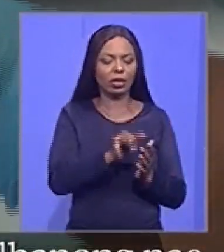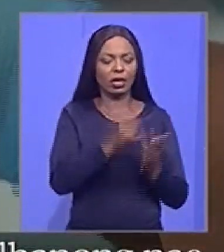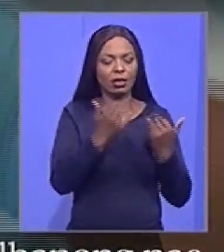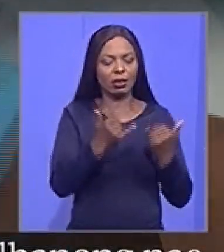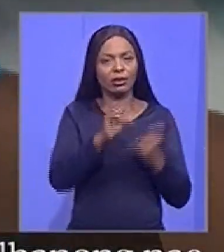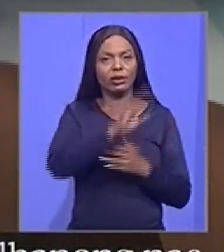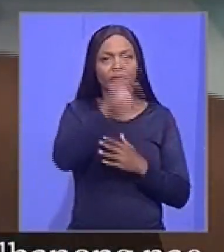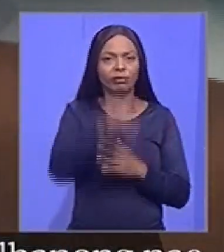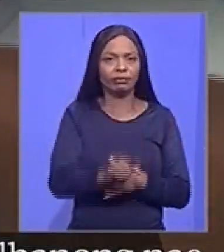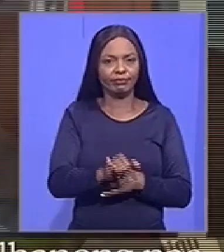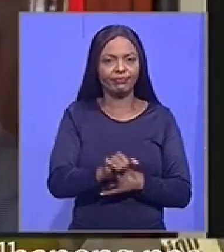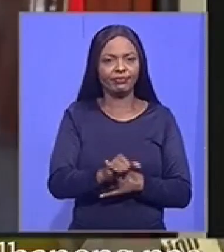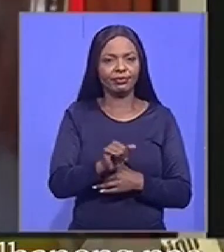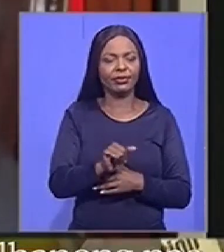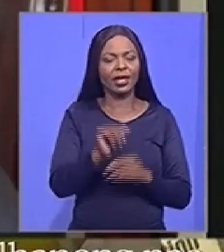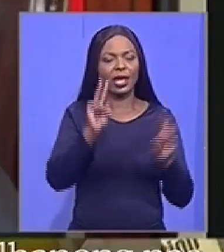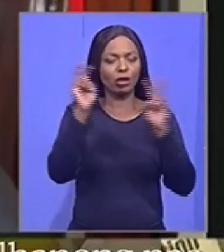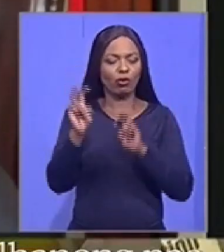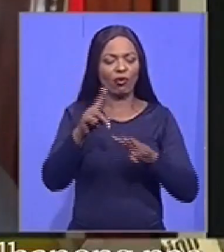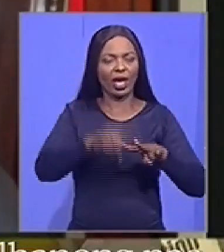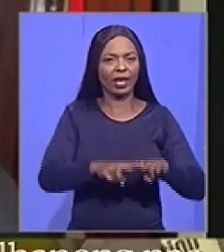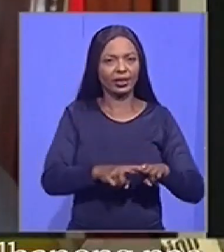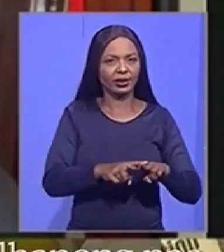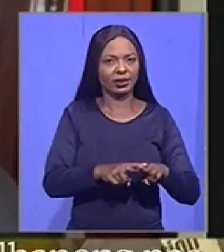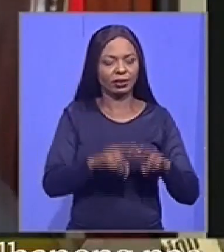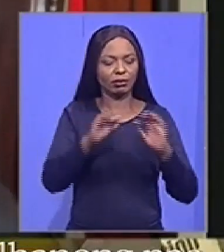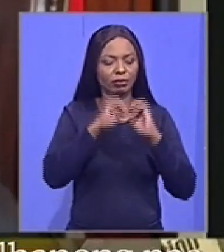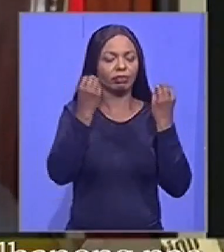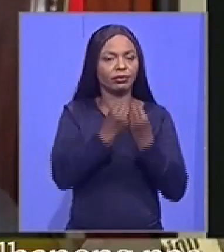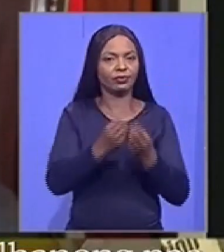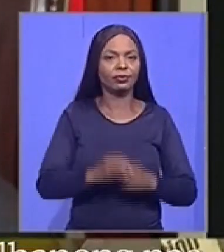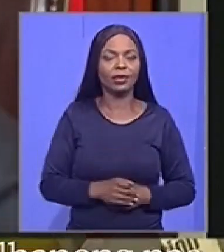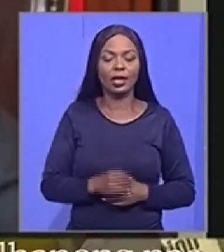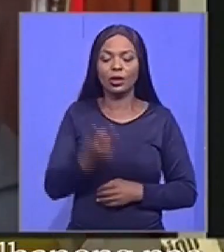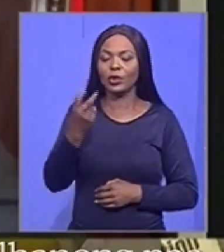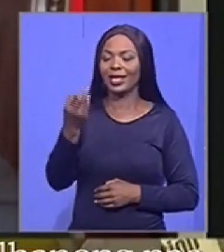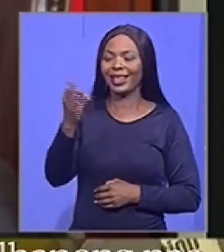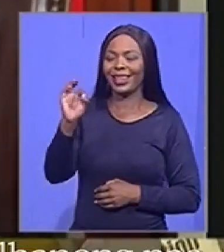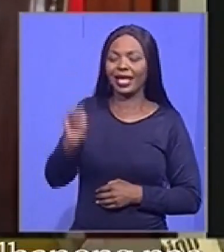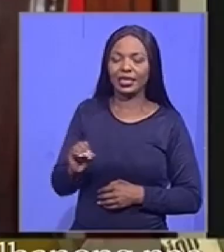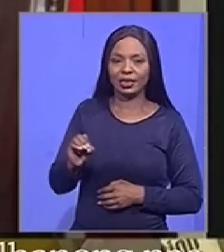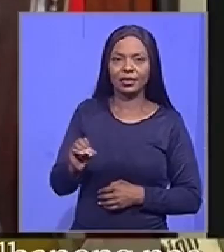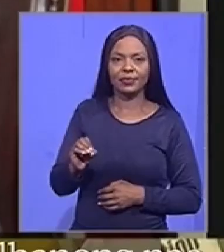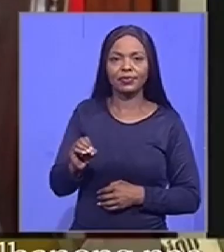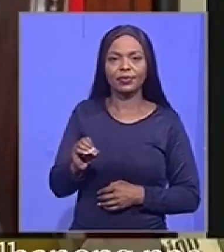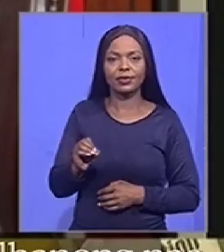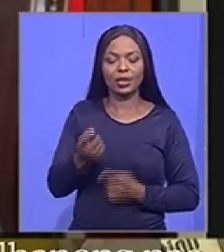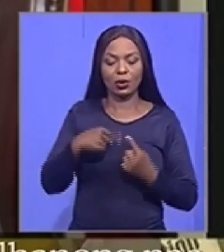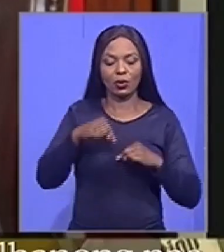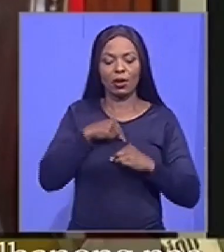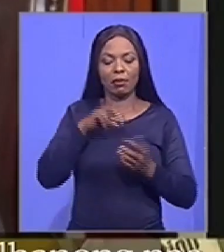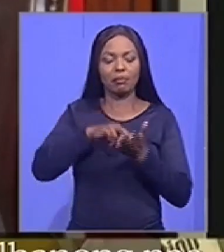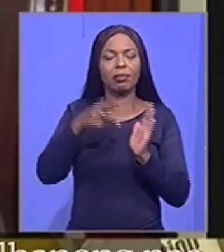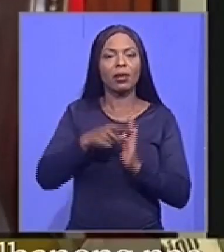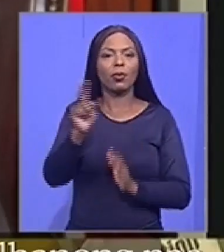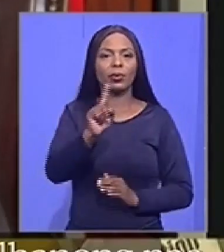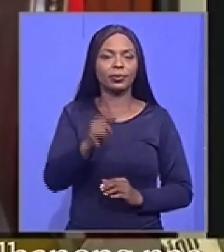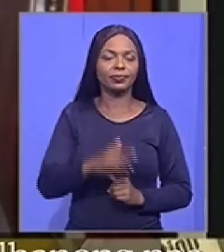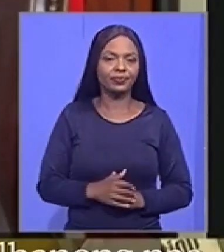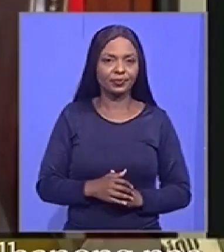Borwa e ka ga merero ya AIDS. By 2030, we do